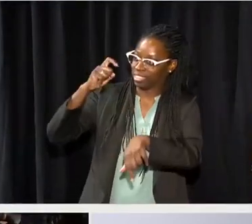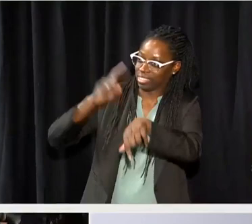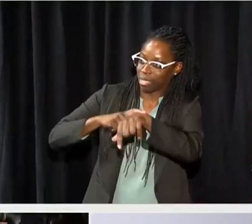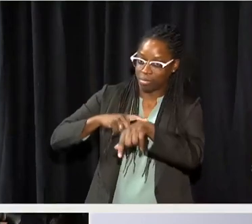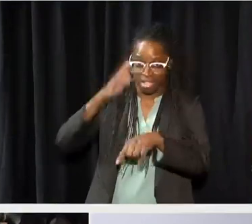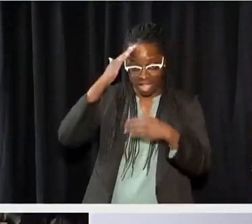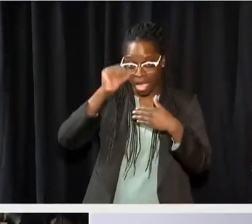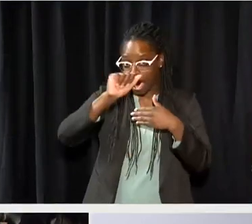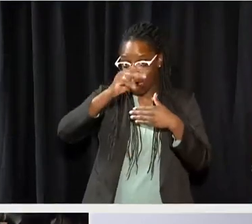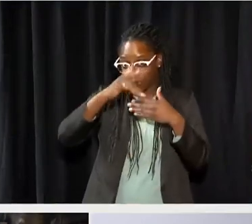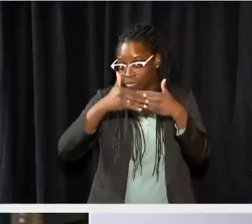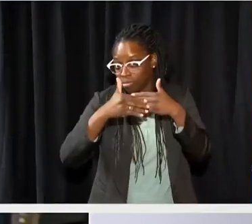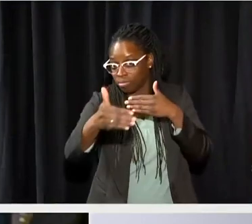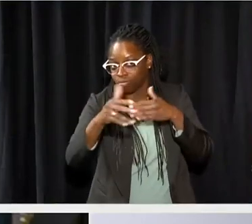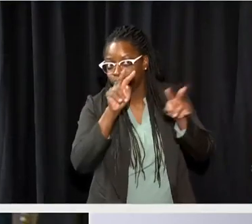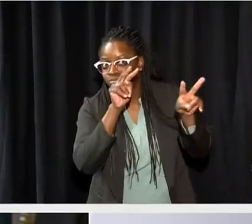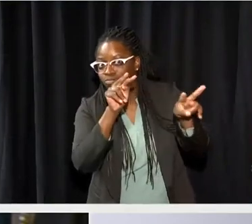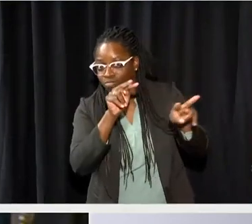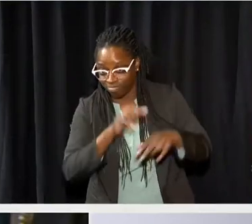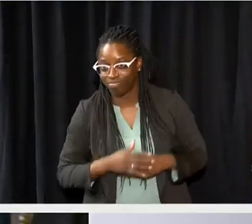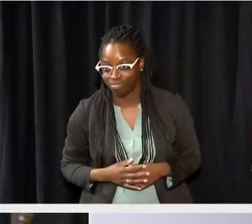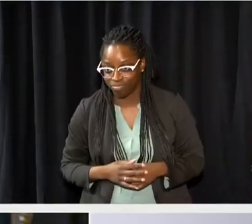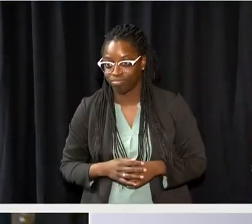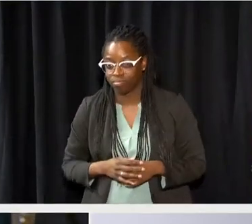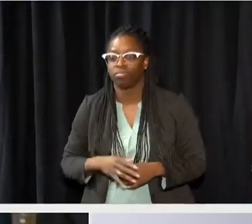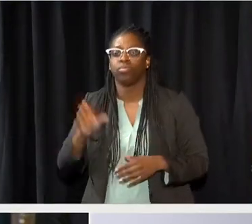We now have the most generous